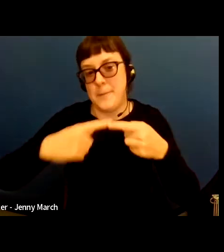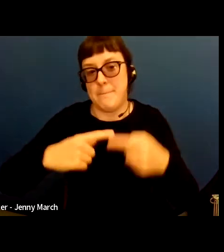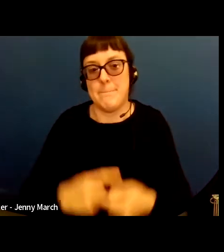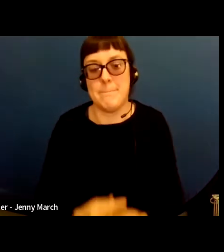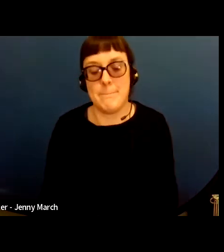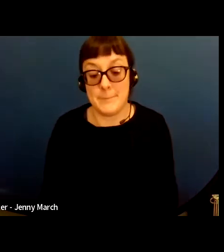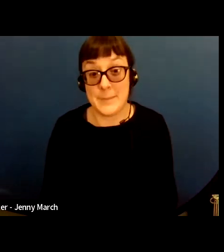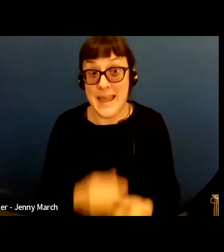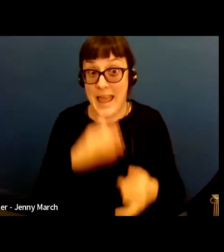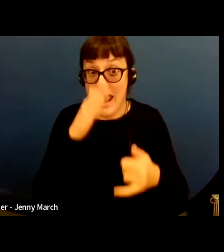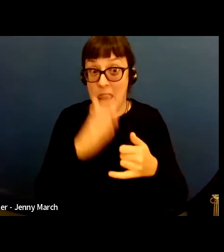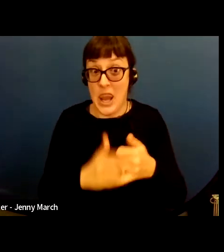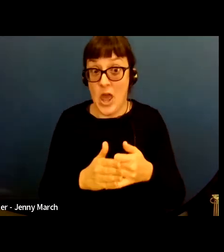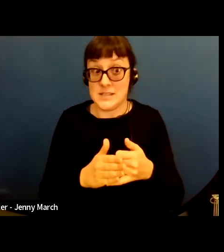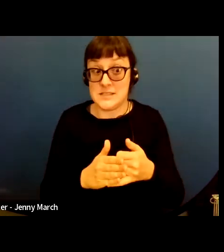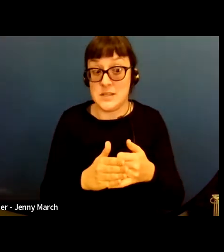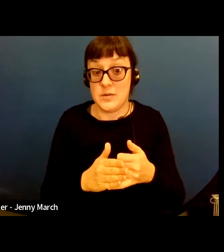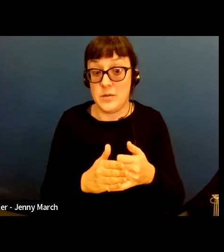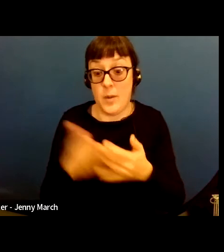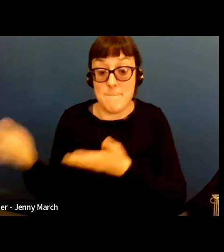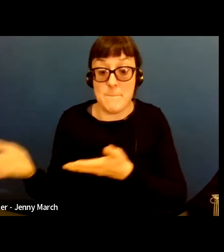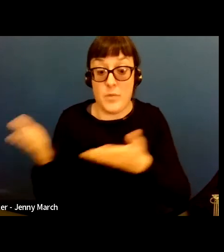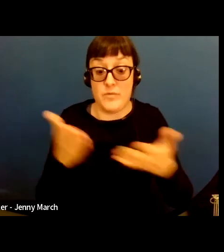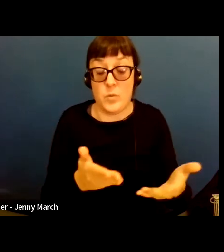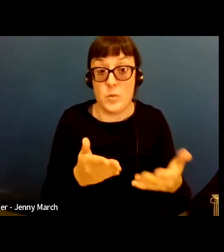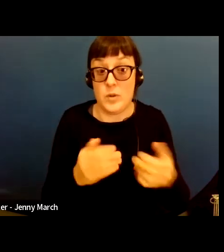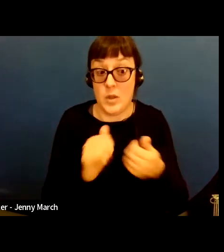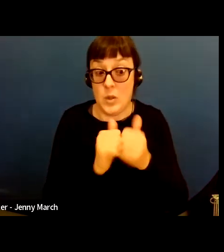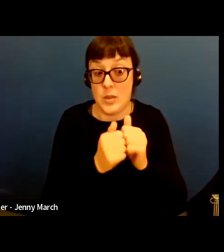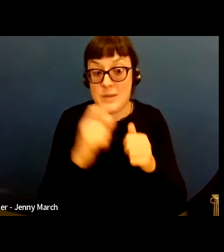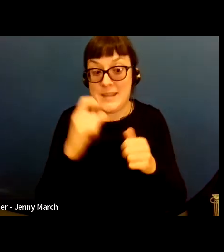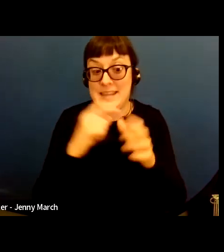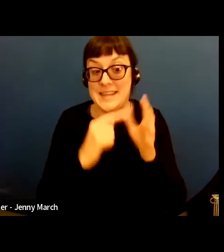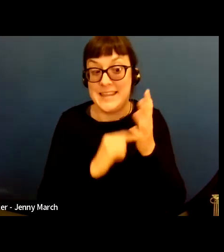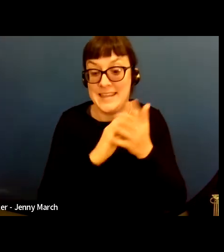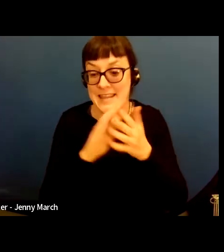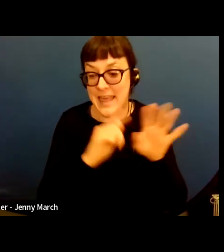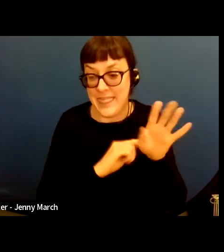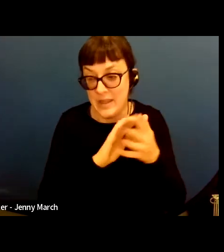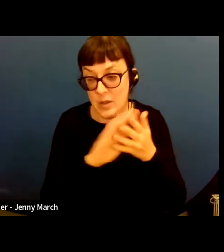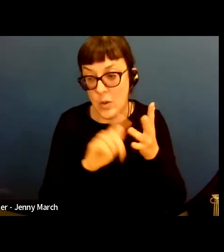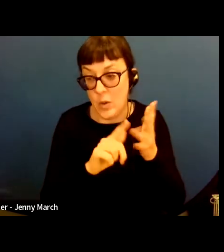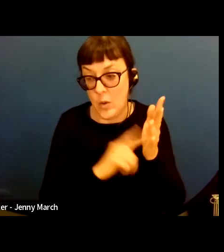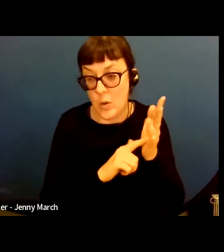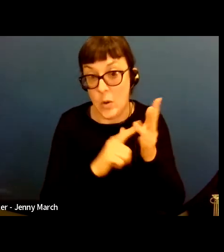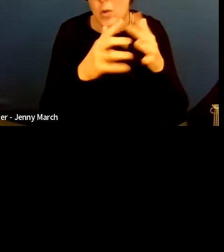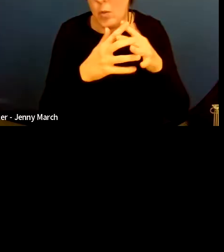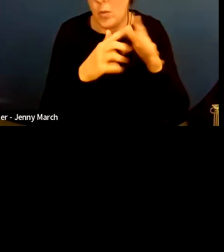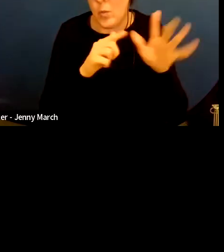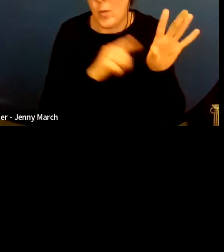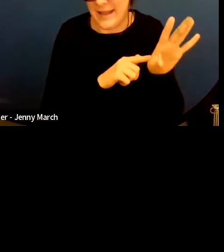So last but not least, I want to pass over to my colleague Kathy Holloway, who should be here, to just give